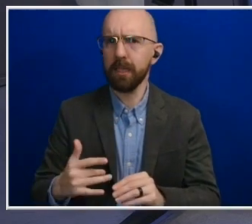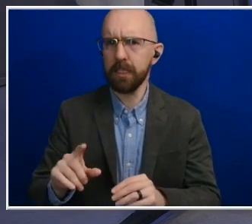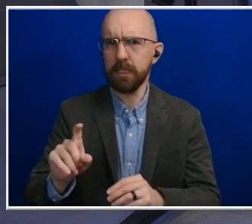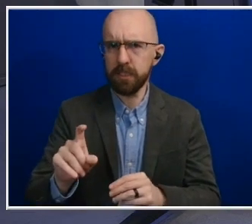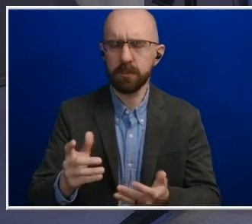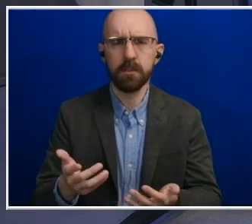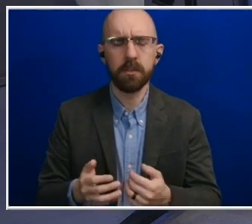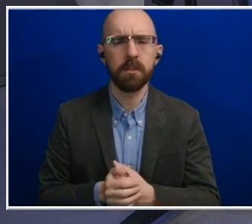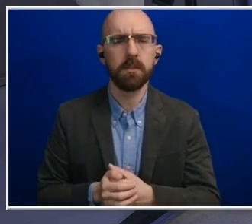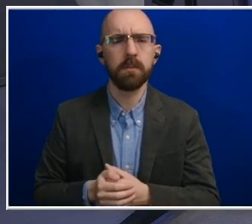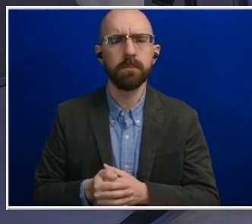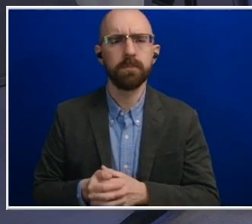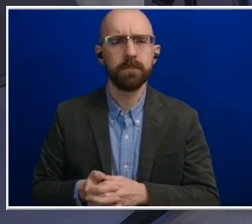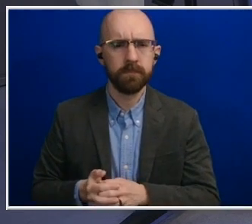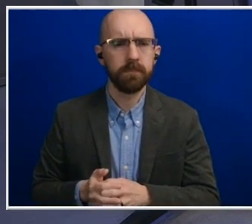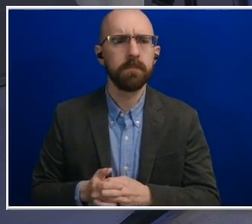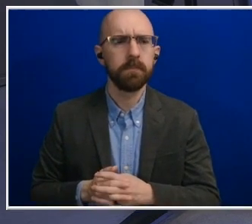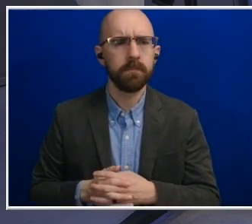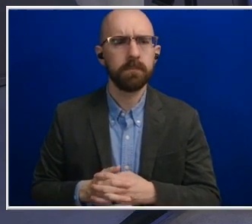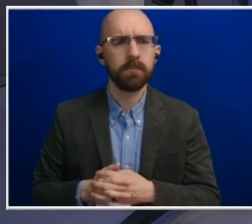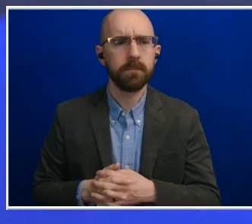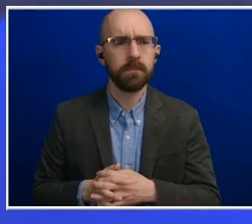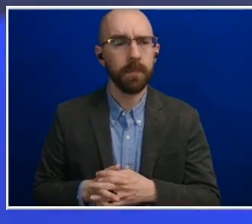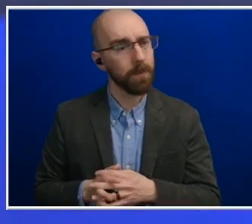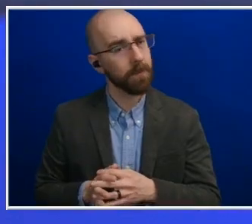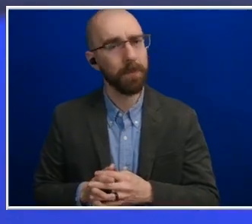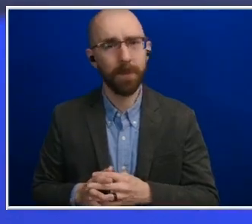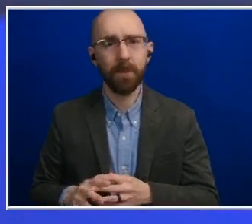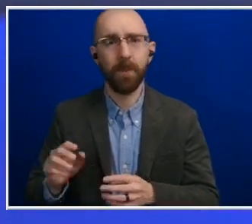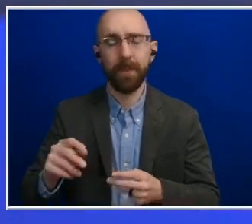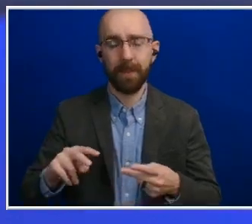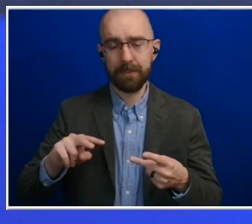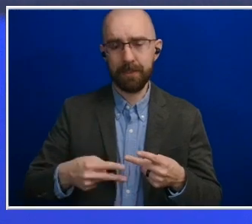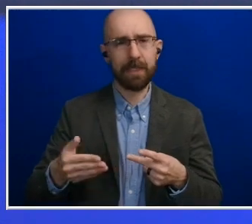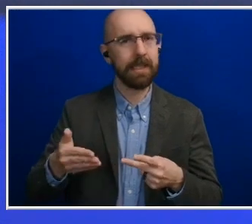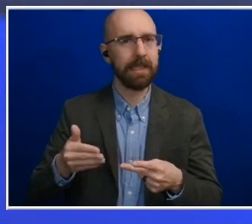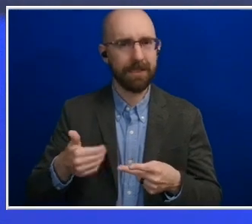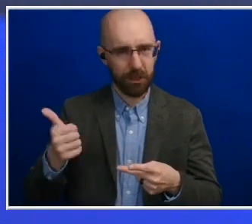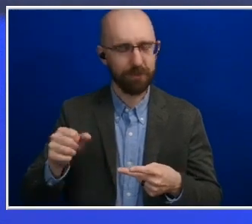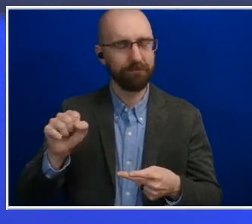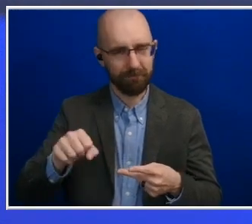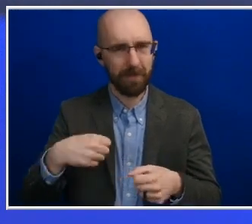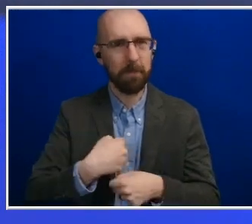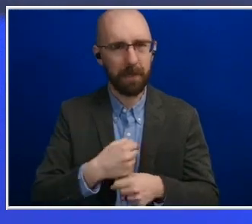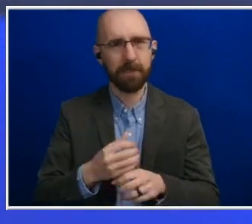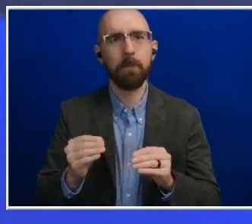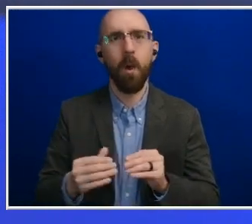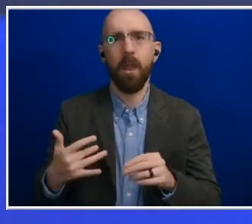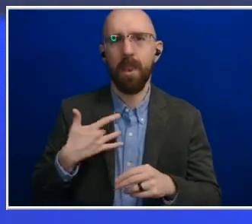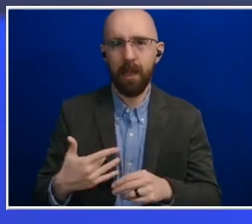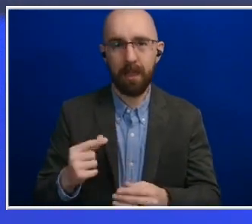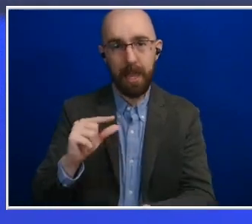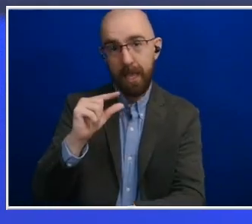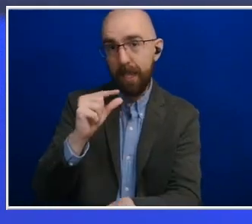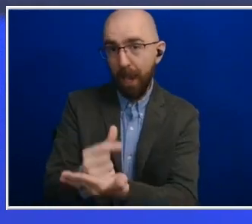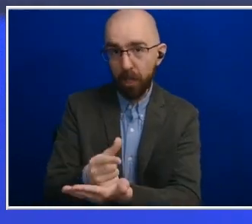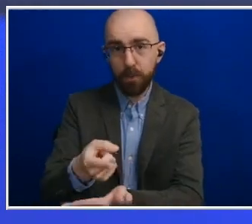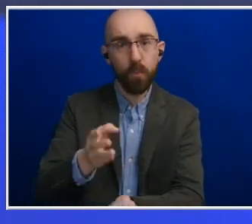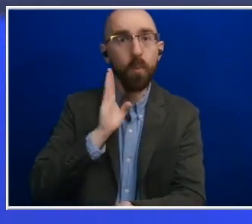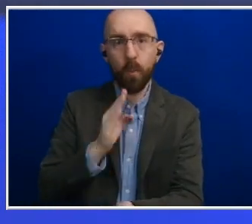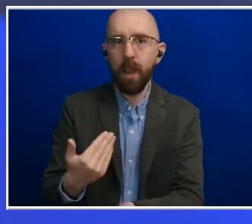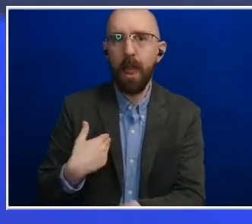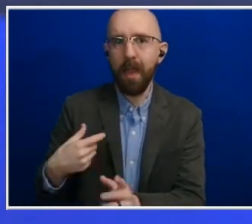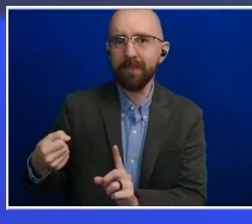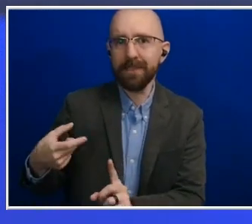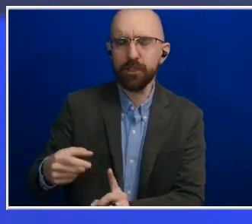seizures? Well, the second question is easier. Yes, it makes it more likely. It doesn't guarantee that you'll have them, but it